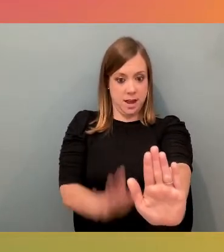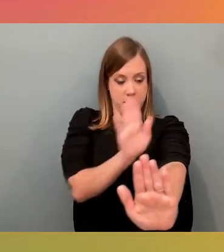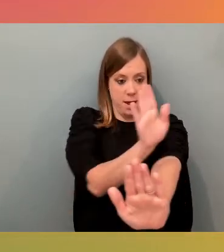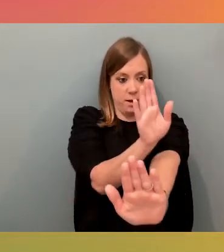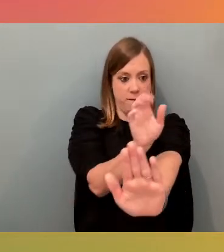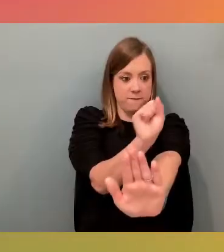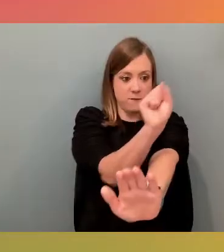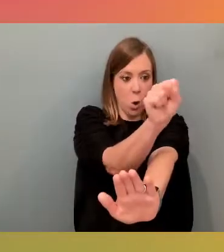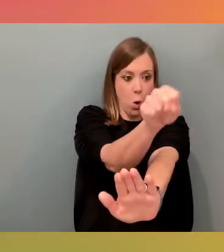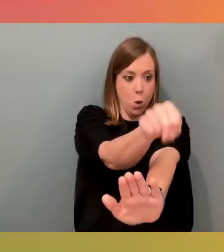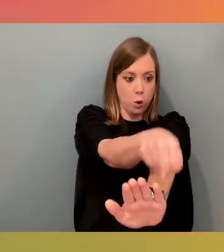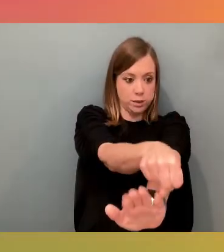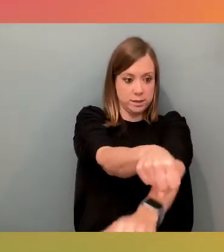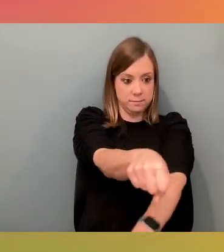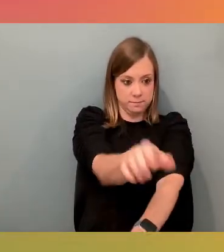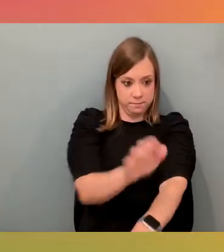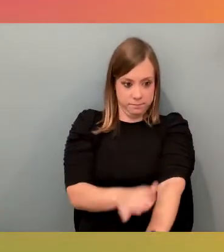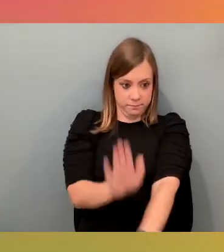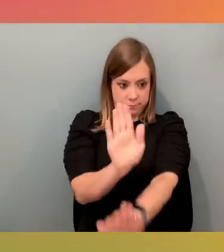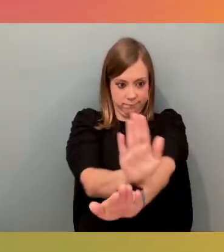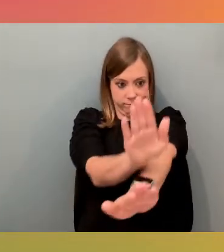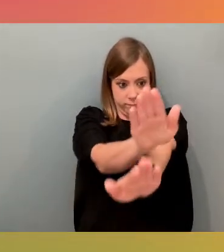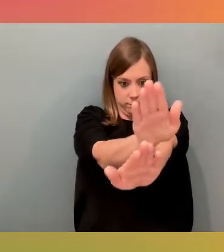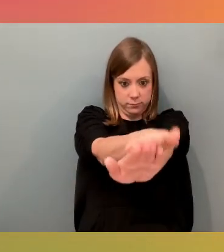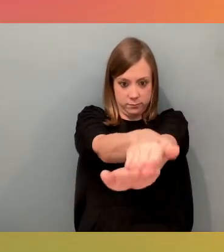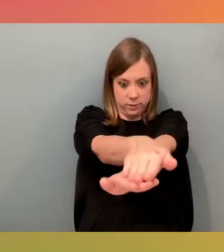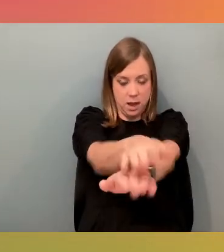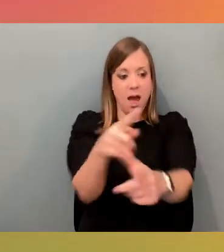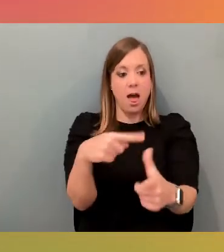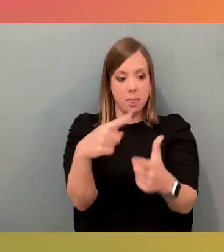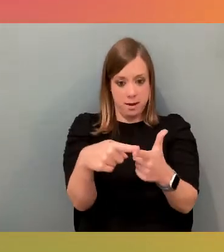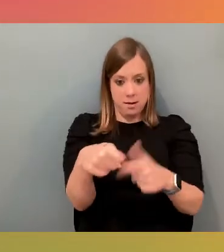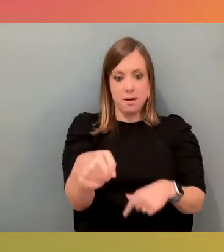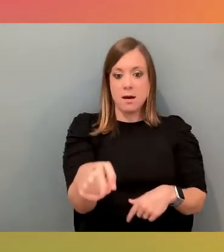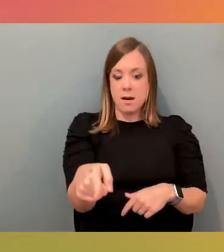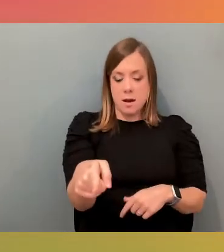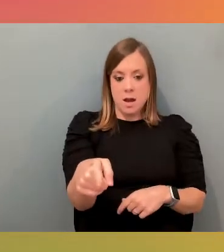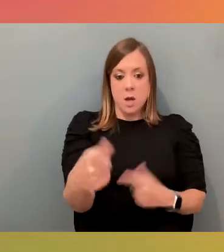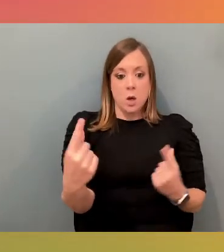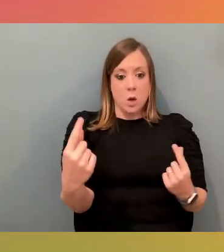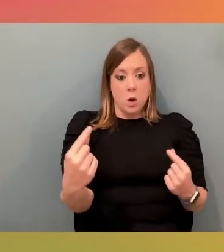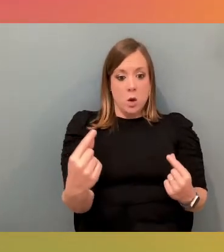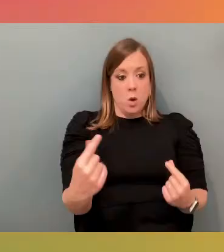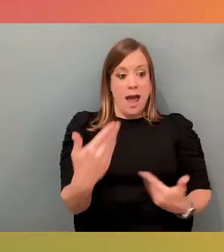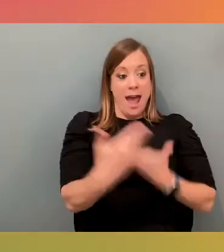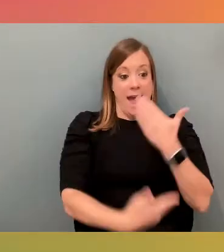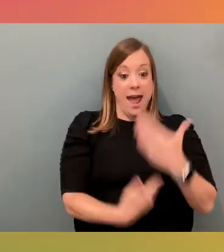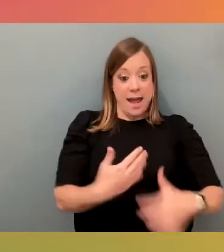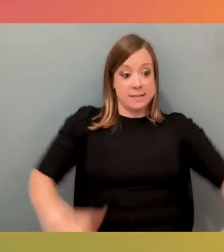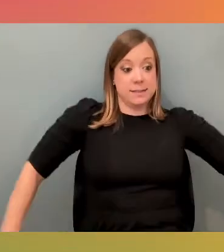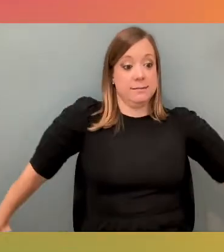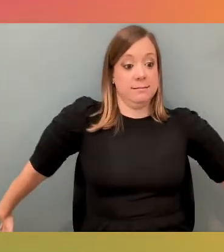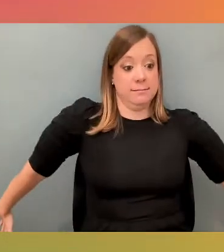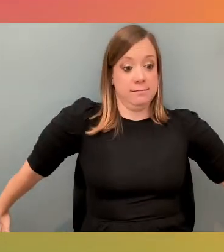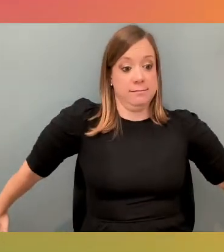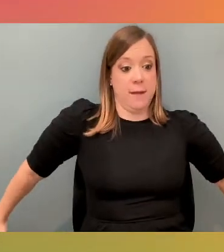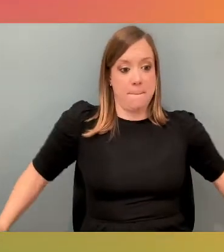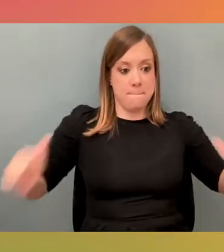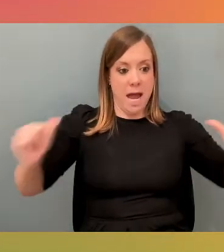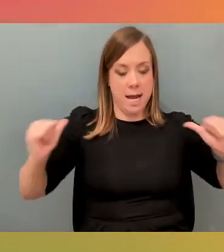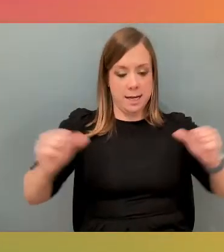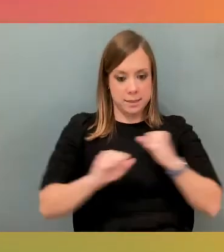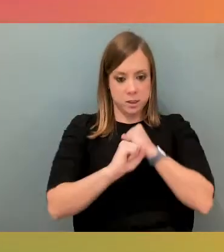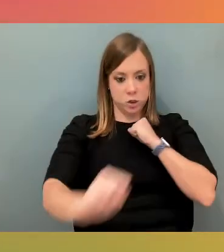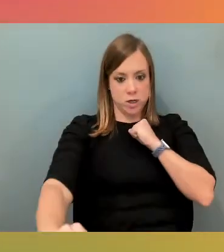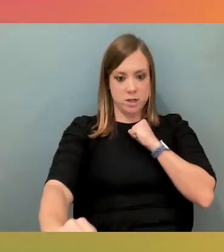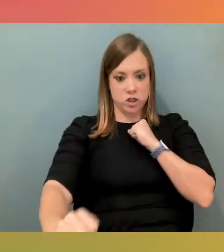fold. And then option to activate this stretch by reaching the fingers back, digging that left heel down. This